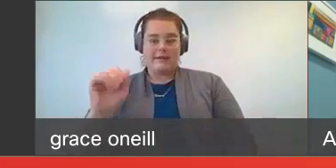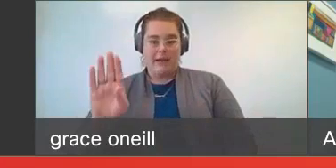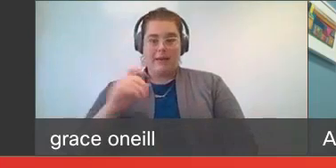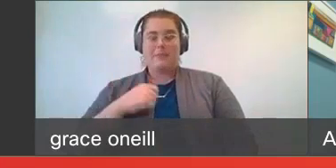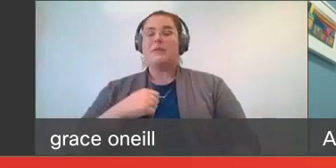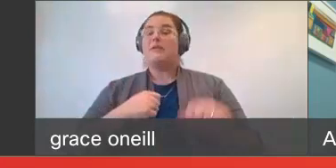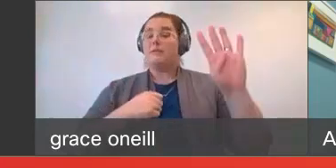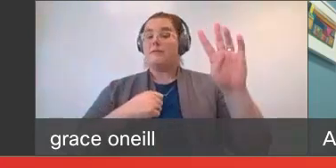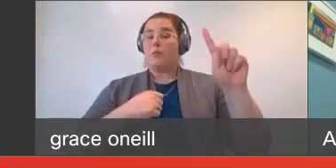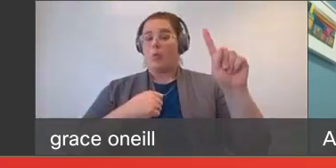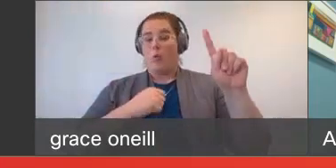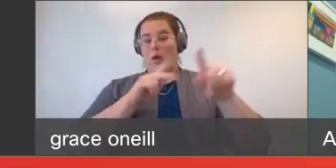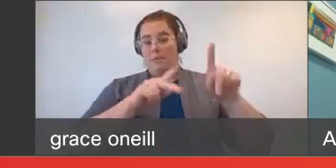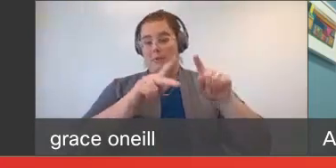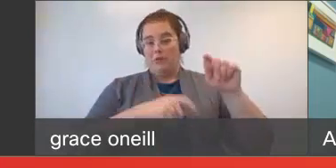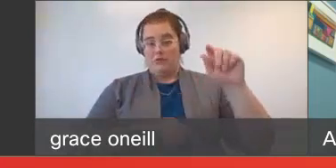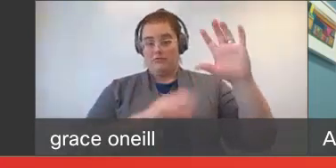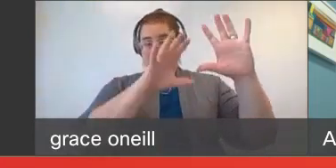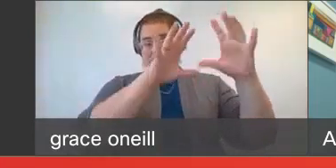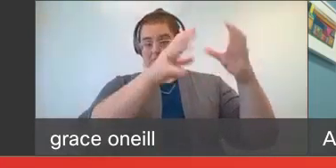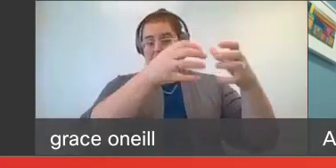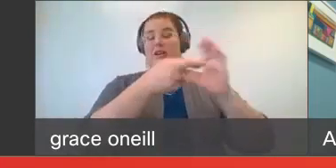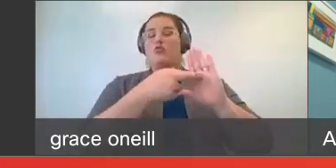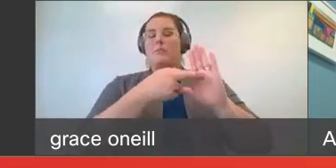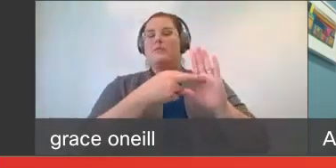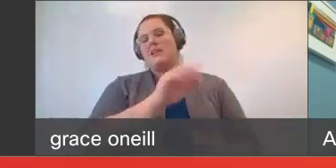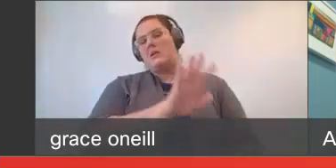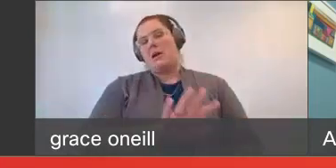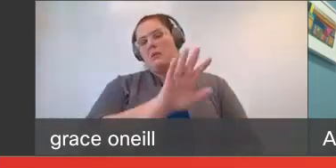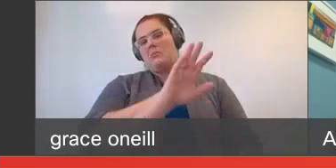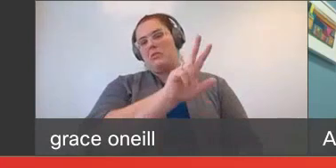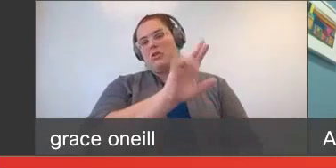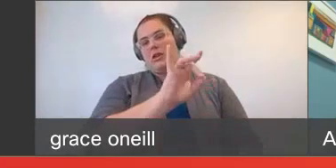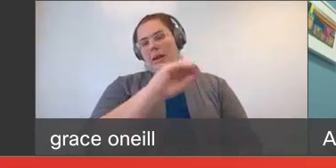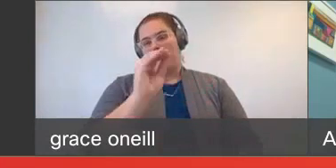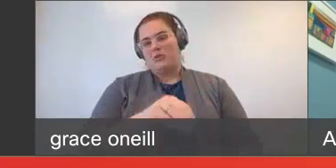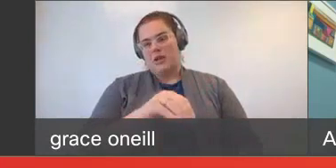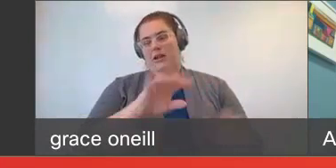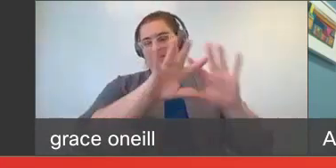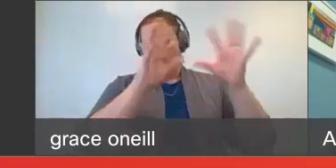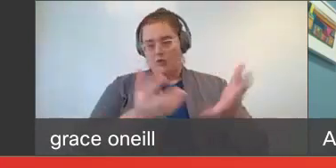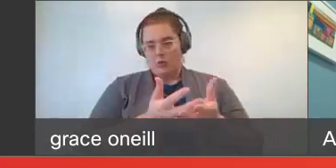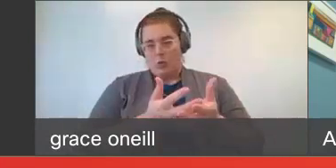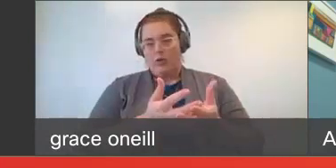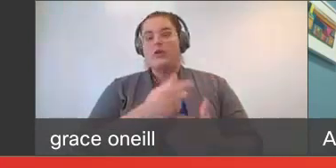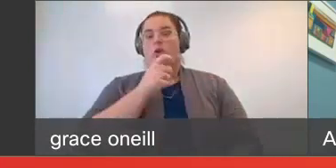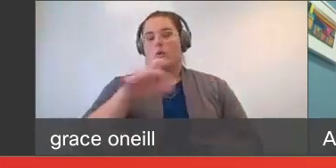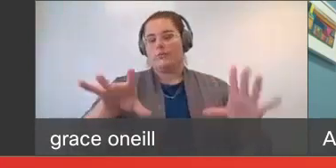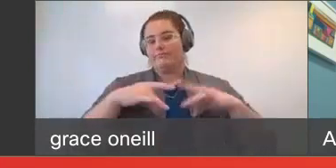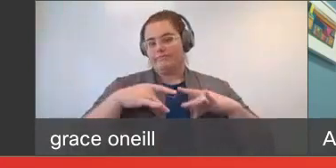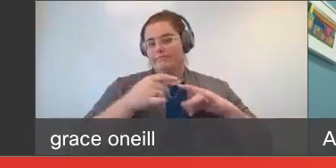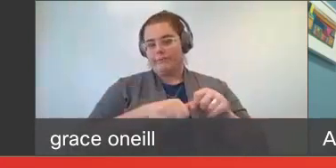people represent about 38% of people in residential habilitation who have contracted